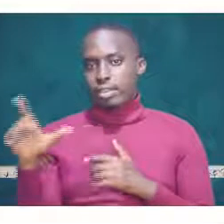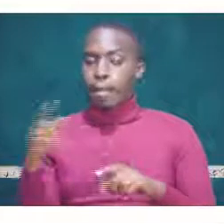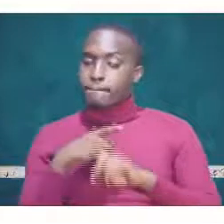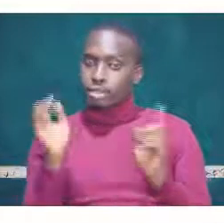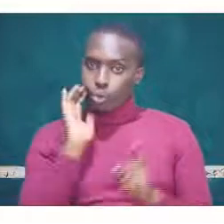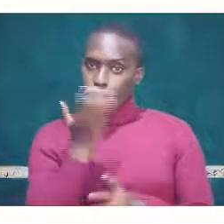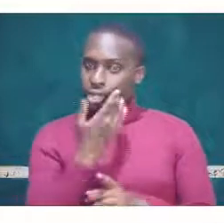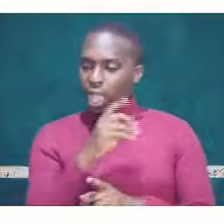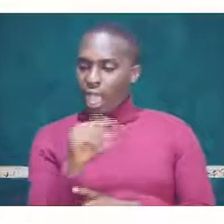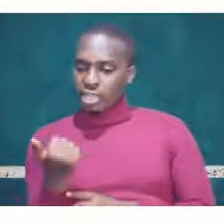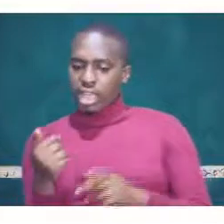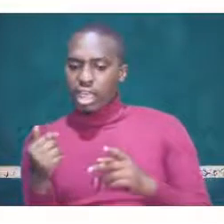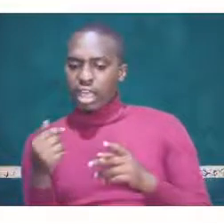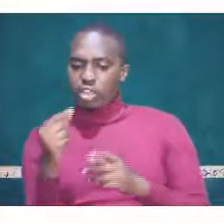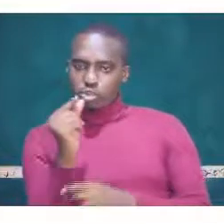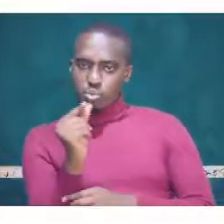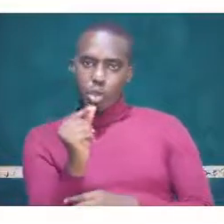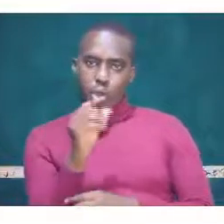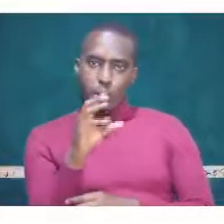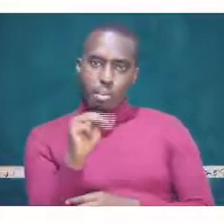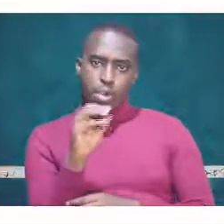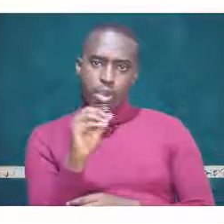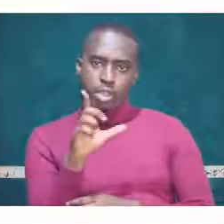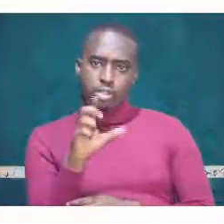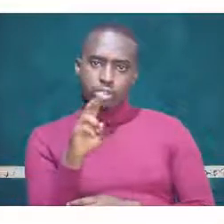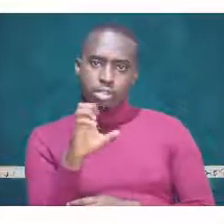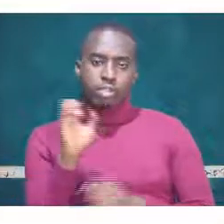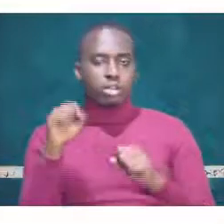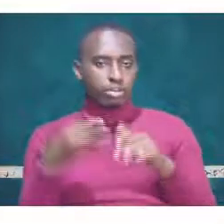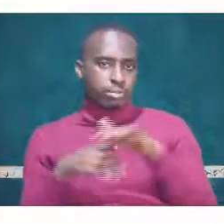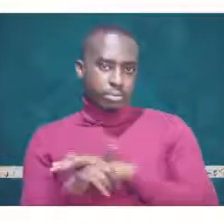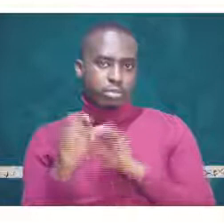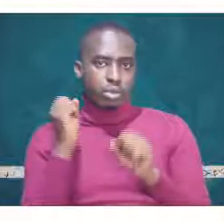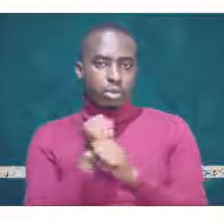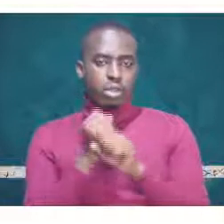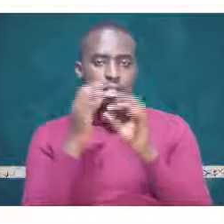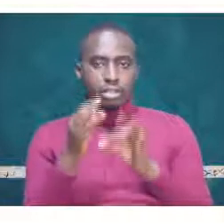and other small and other molecules can pass through that and form what we call